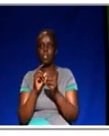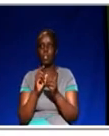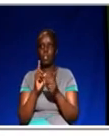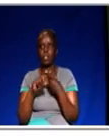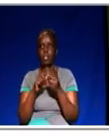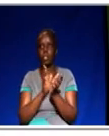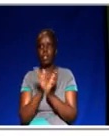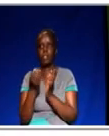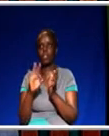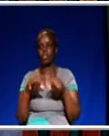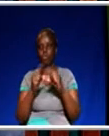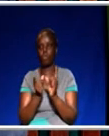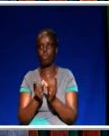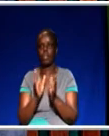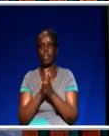data.